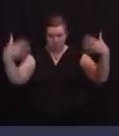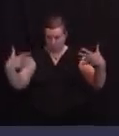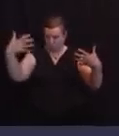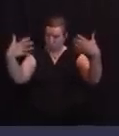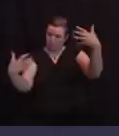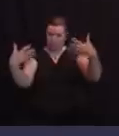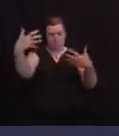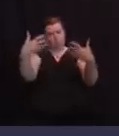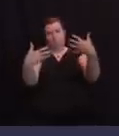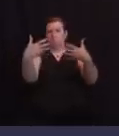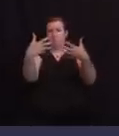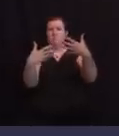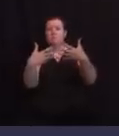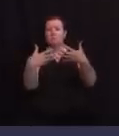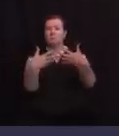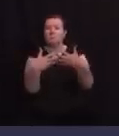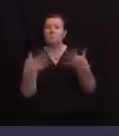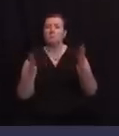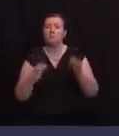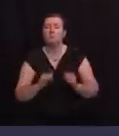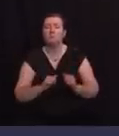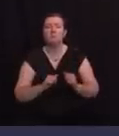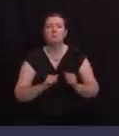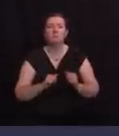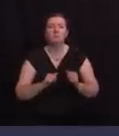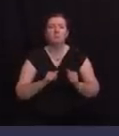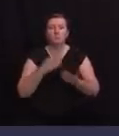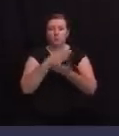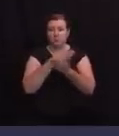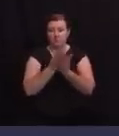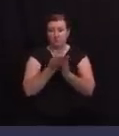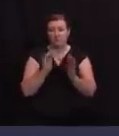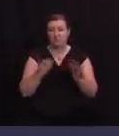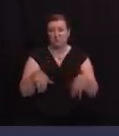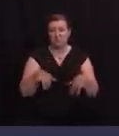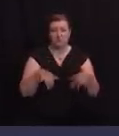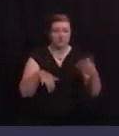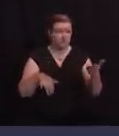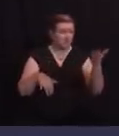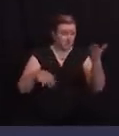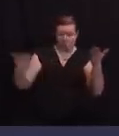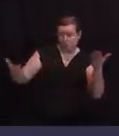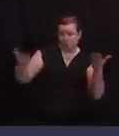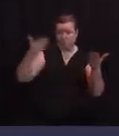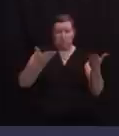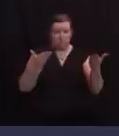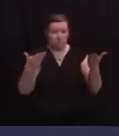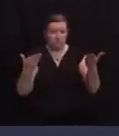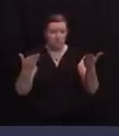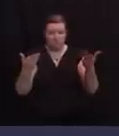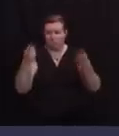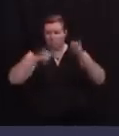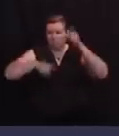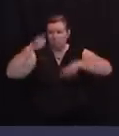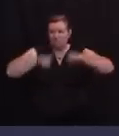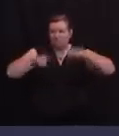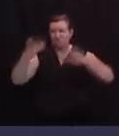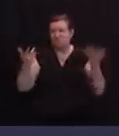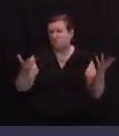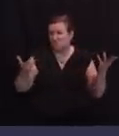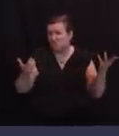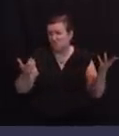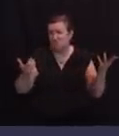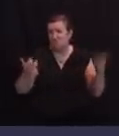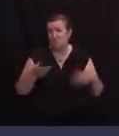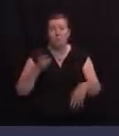programs and expenditures, and this budget has that reality as well. And so I'll leave it until we do